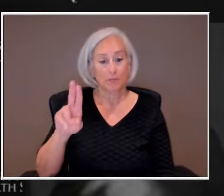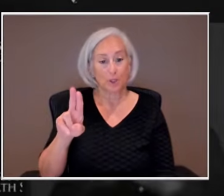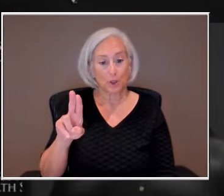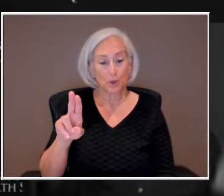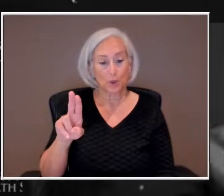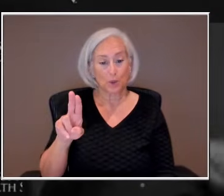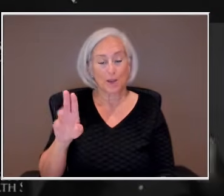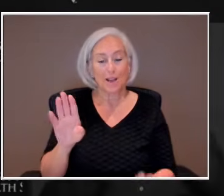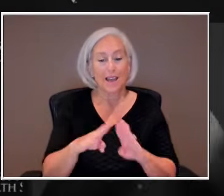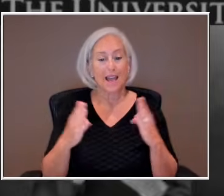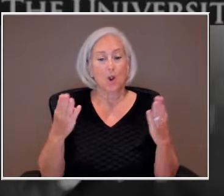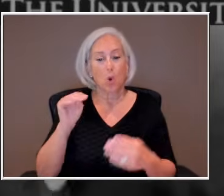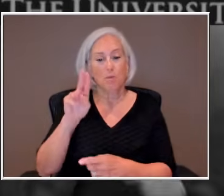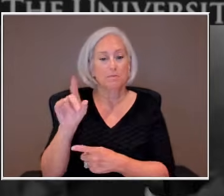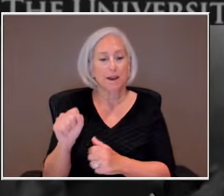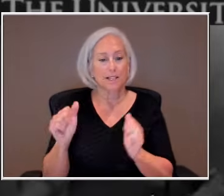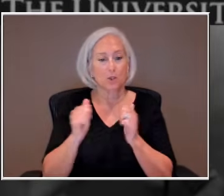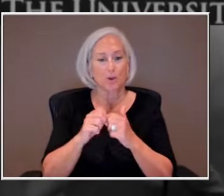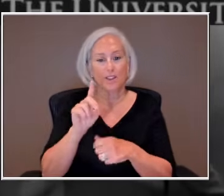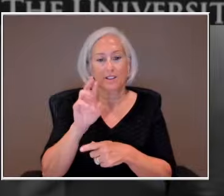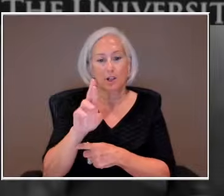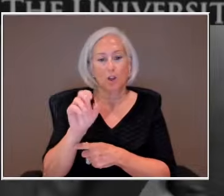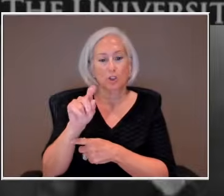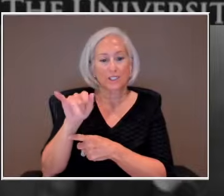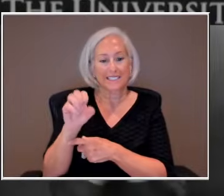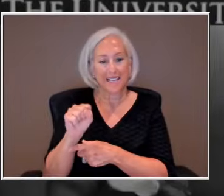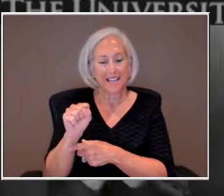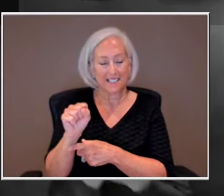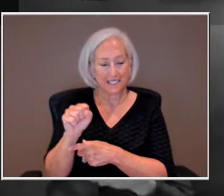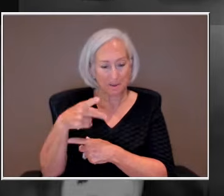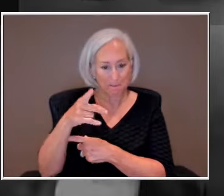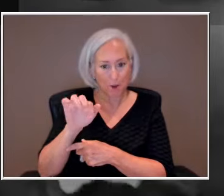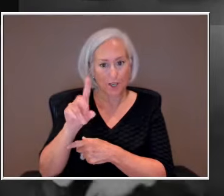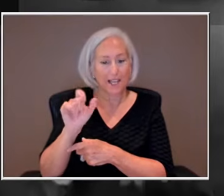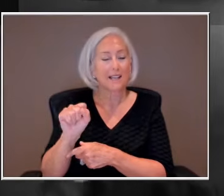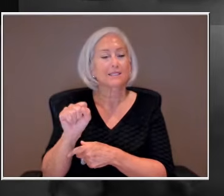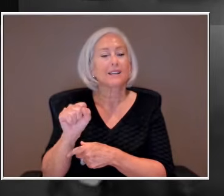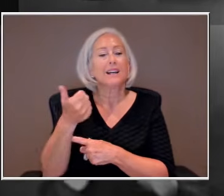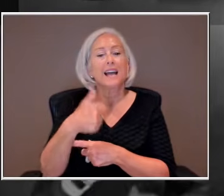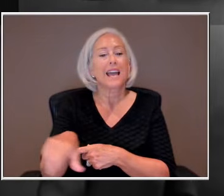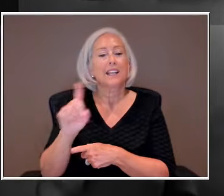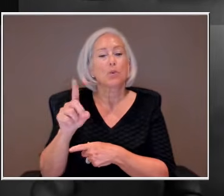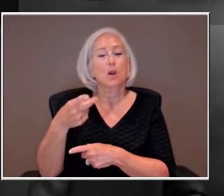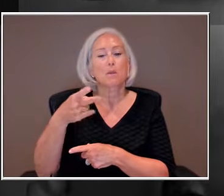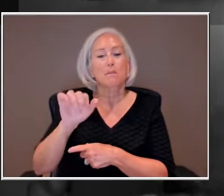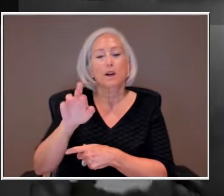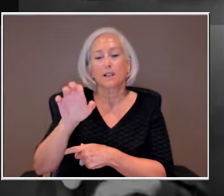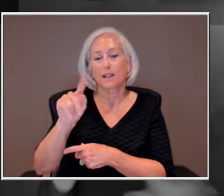Mics with Dr. Stites podcast. Now everywhere podcasts are available.